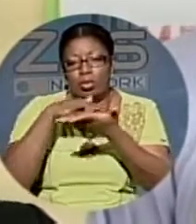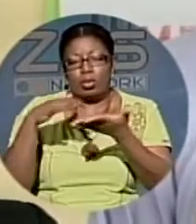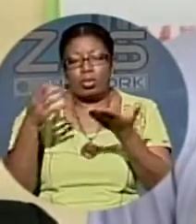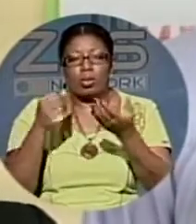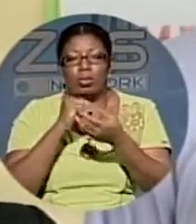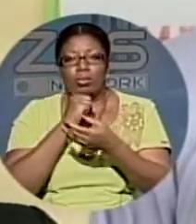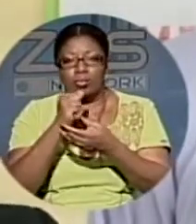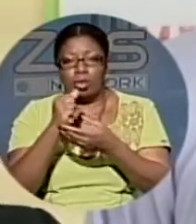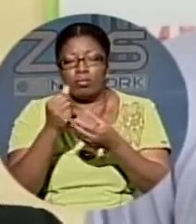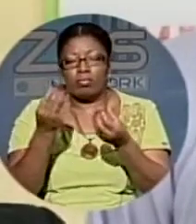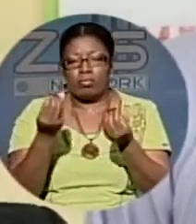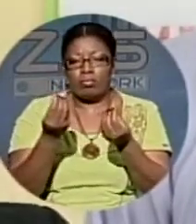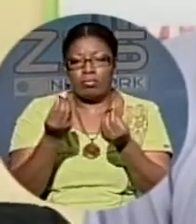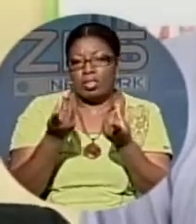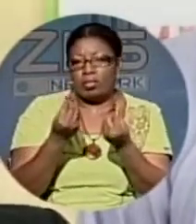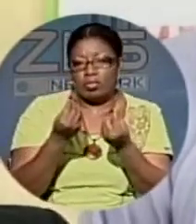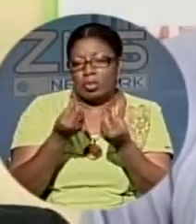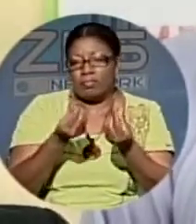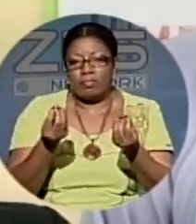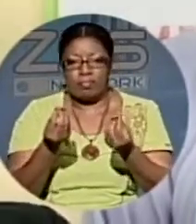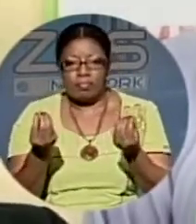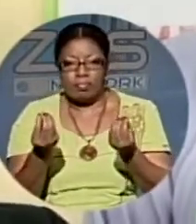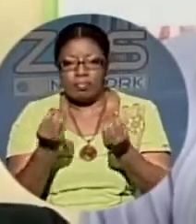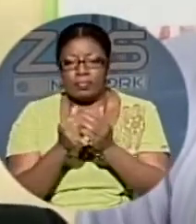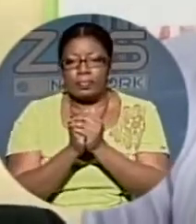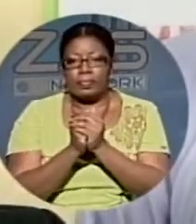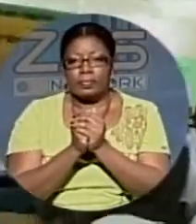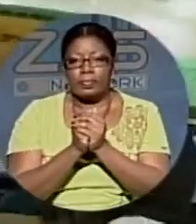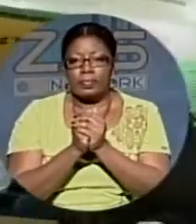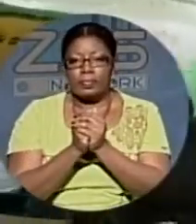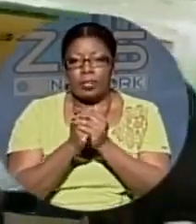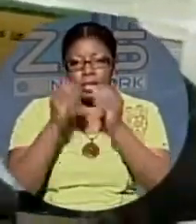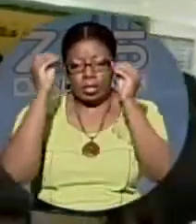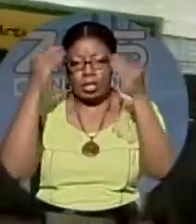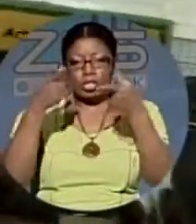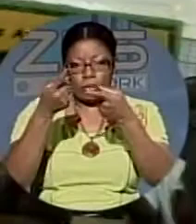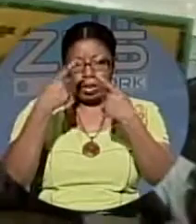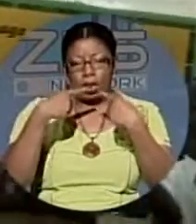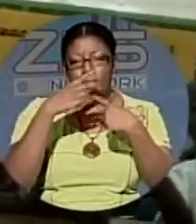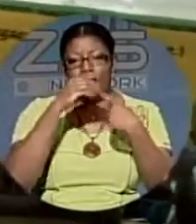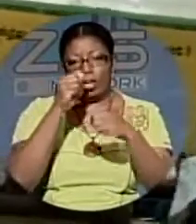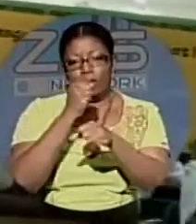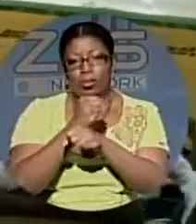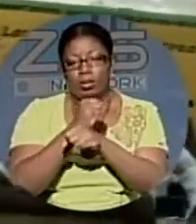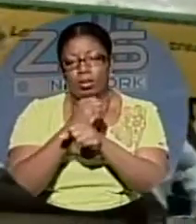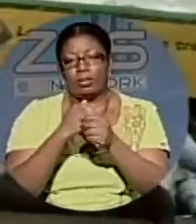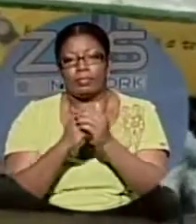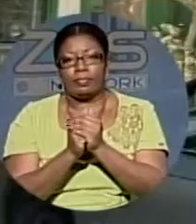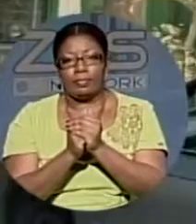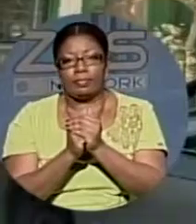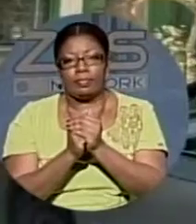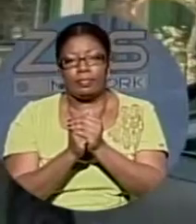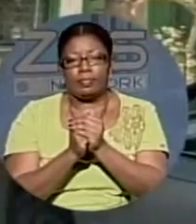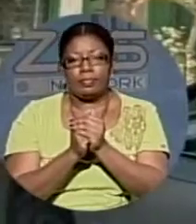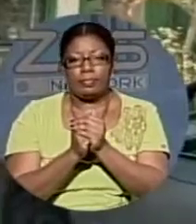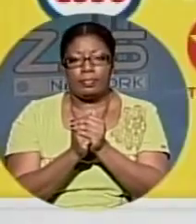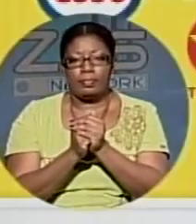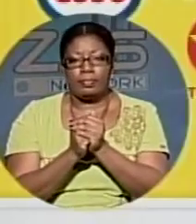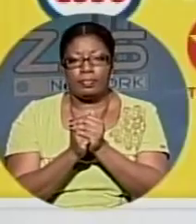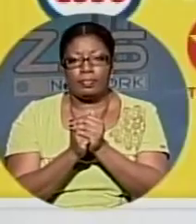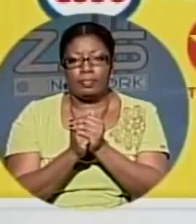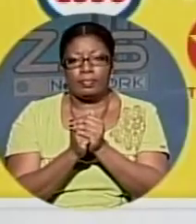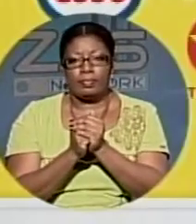hopefully we'll have them, this is the end of it. Teachers will come and they will be able to work from there. Carla Palmer, ZNS